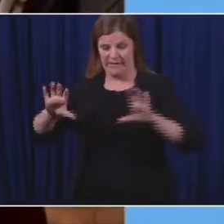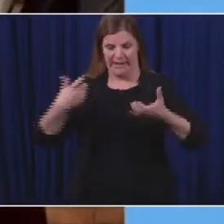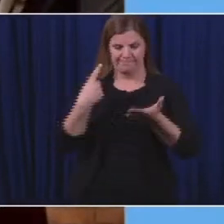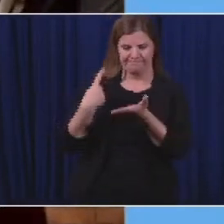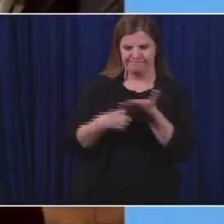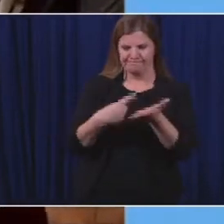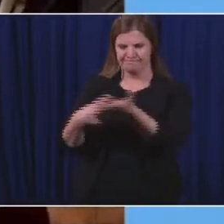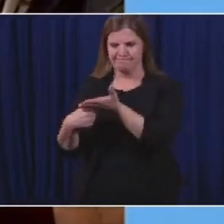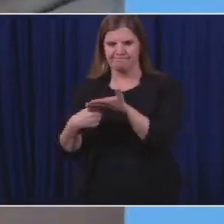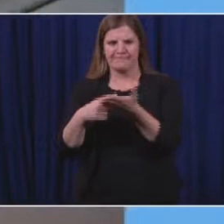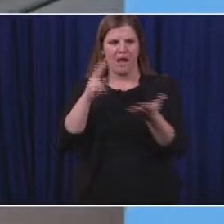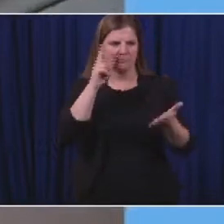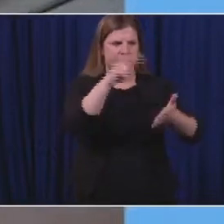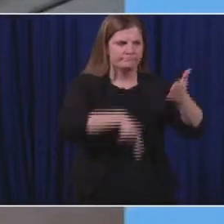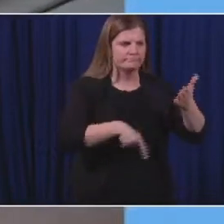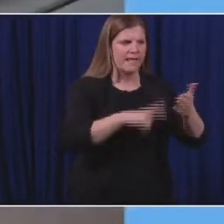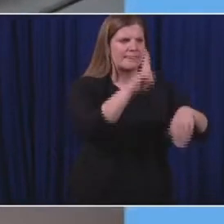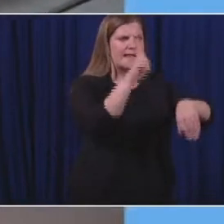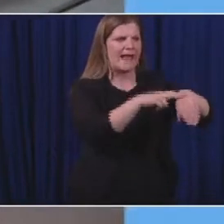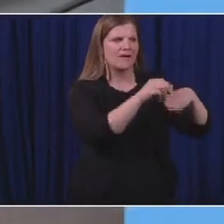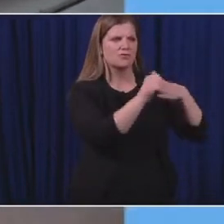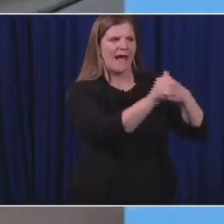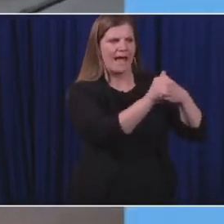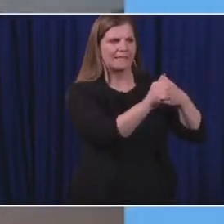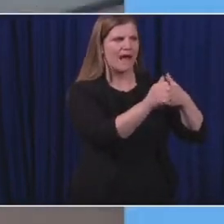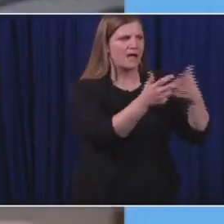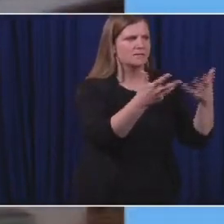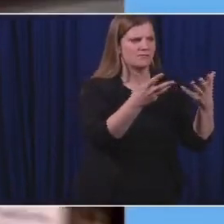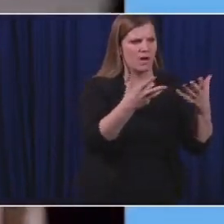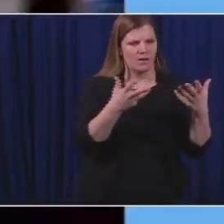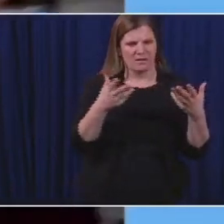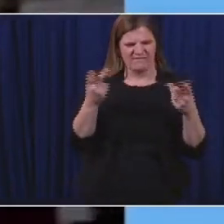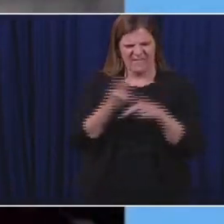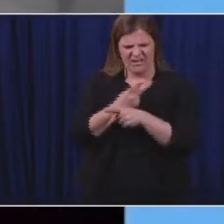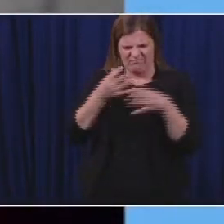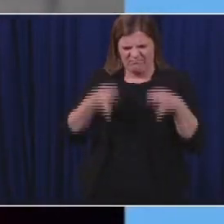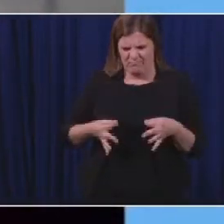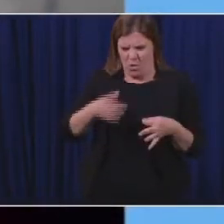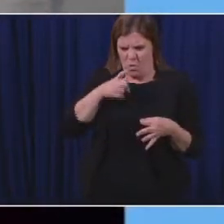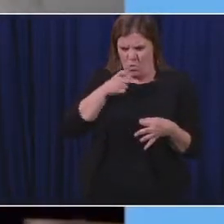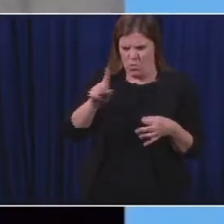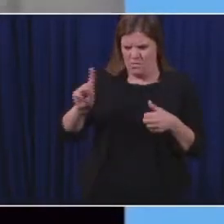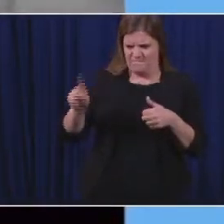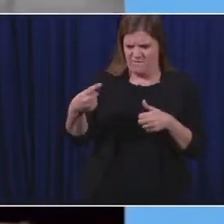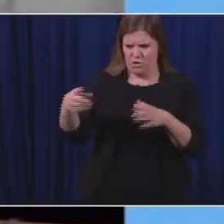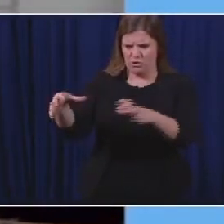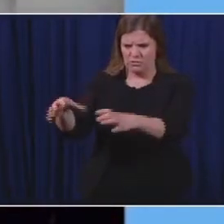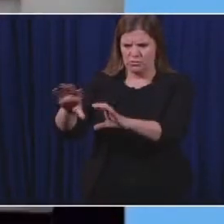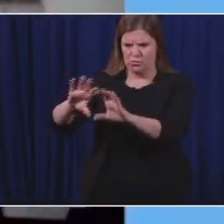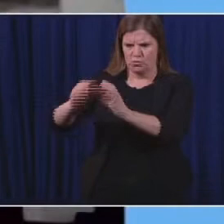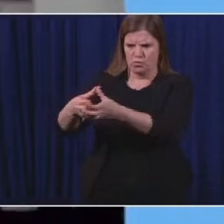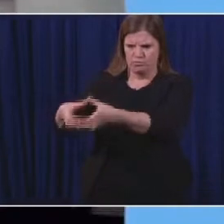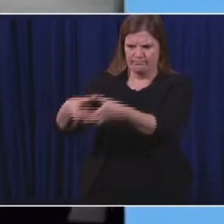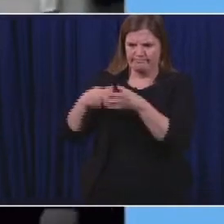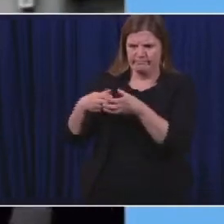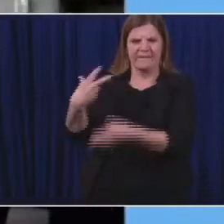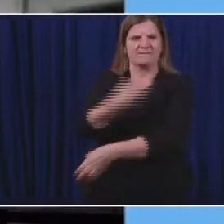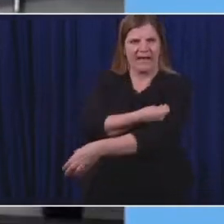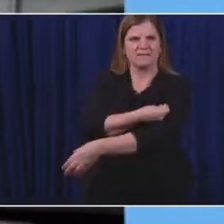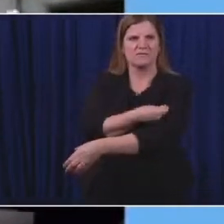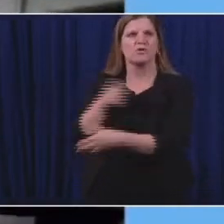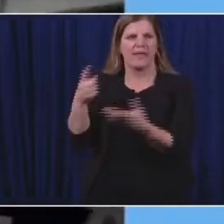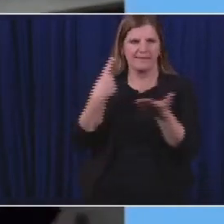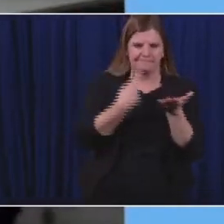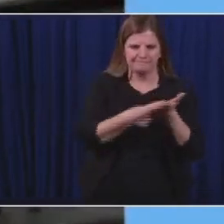that are out there about who should be part of that first wave to make sure that we're getting our workforce protected and allows them to safely